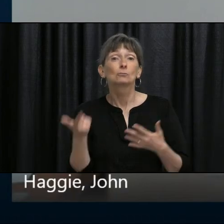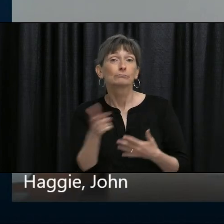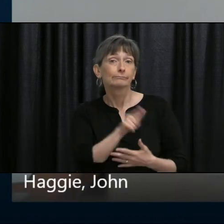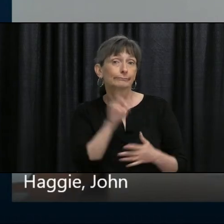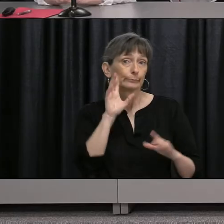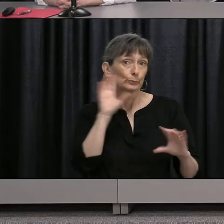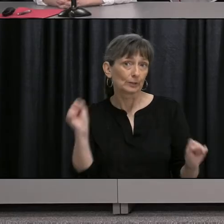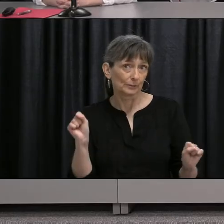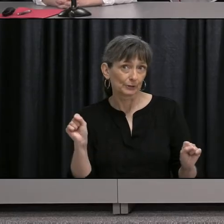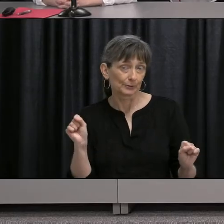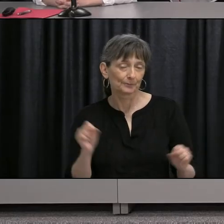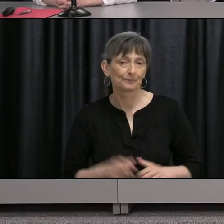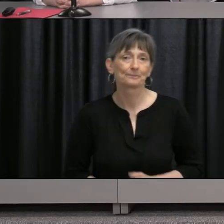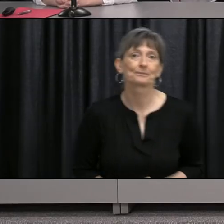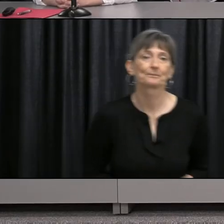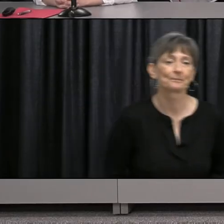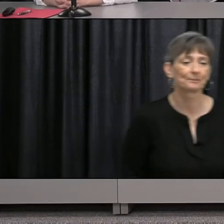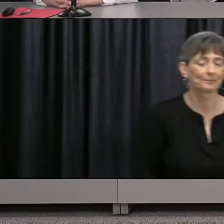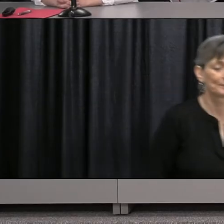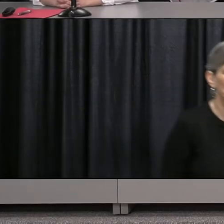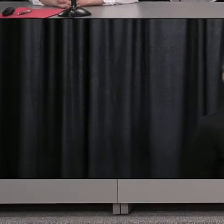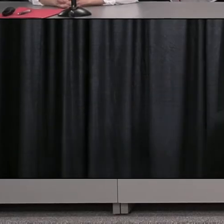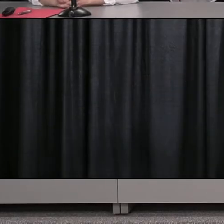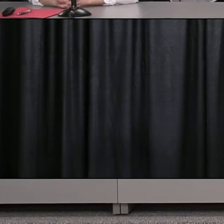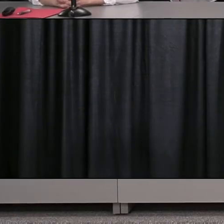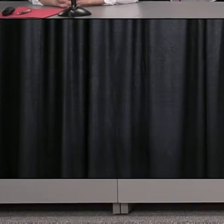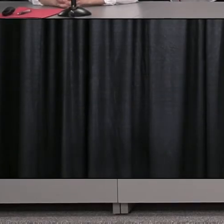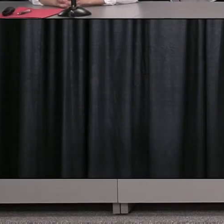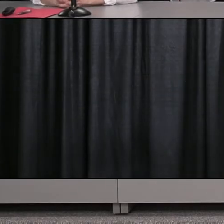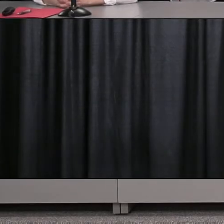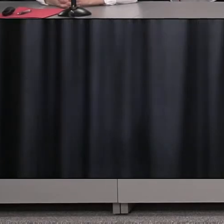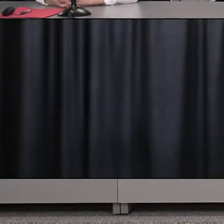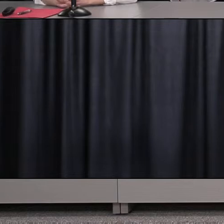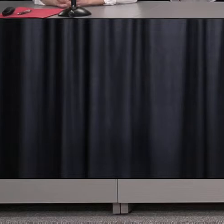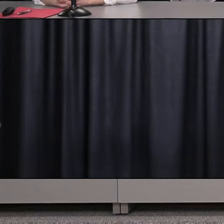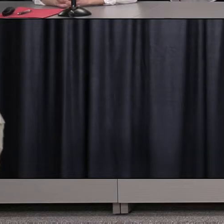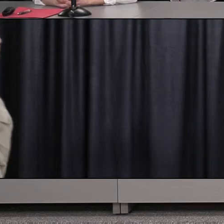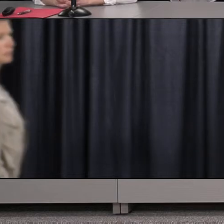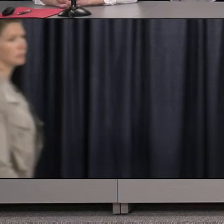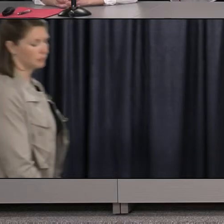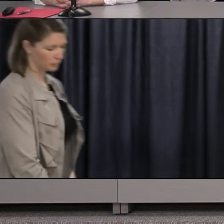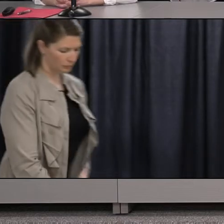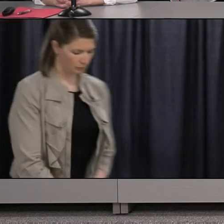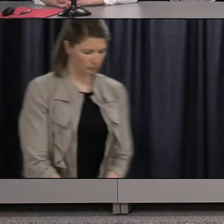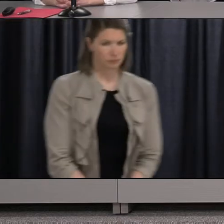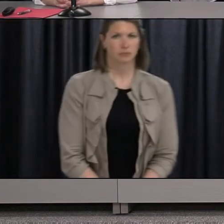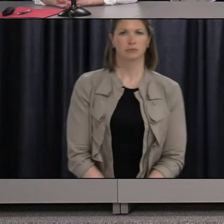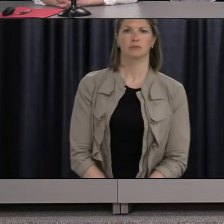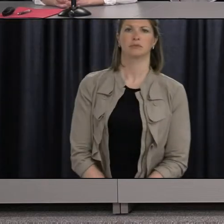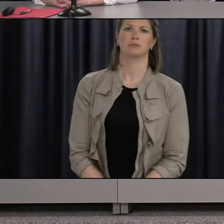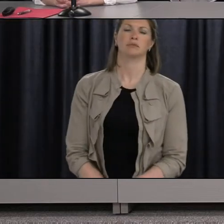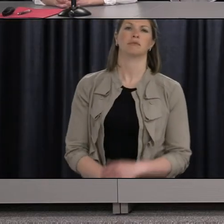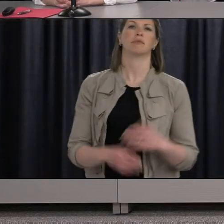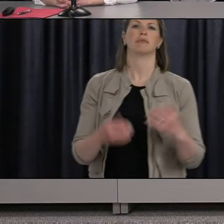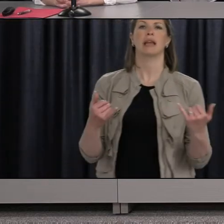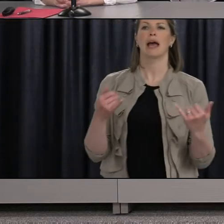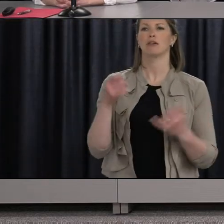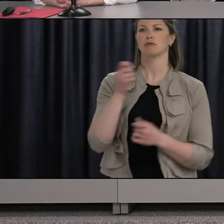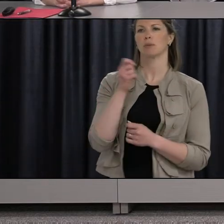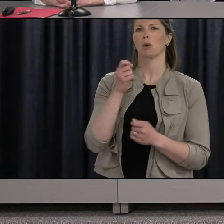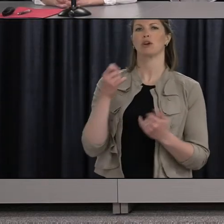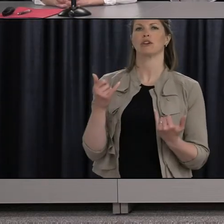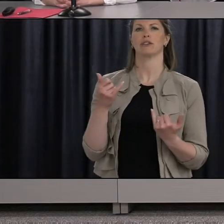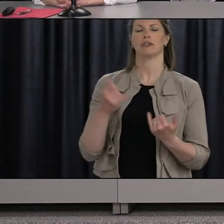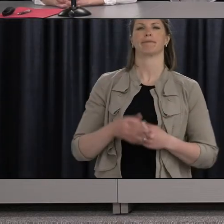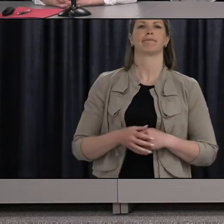you. Thank you, Minister, and I will now turn it over to the media for the questions for today. Thank you, Premier. For the benefit of